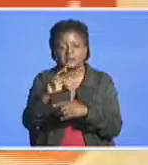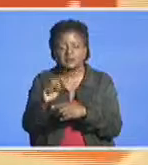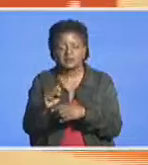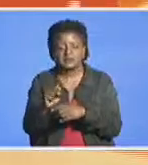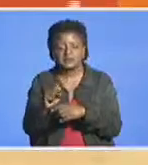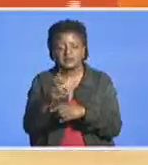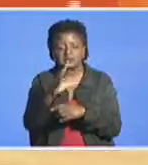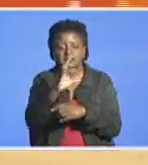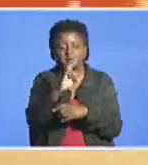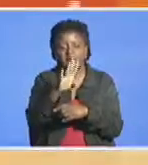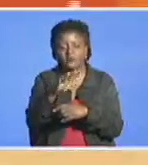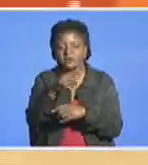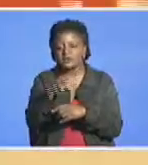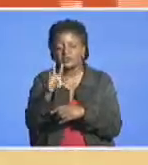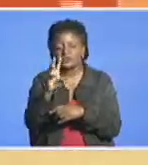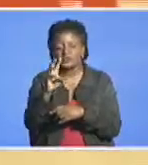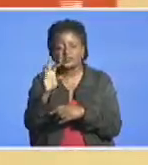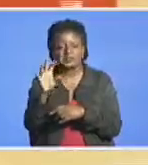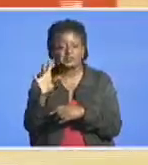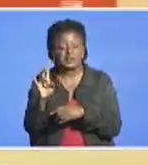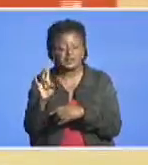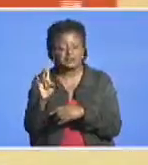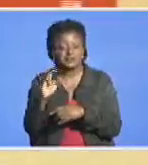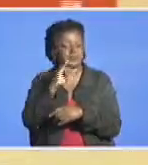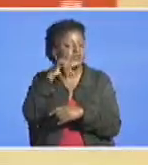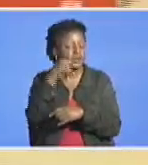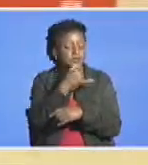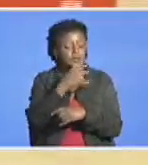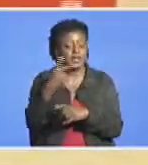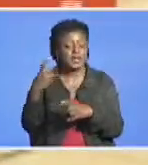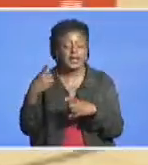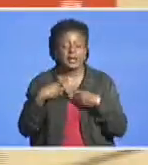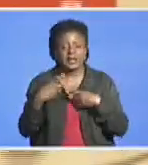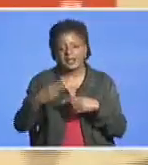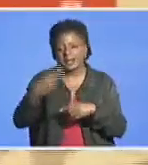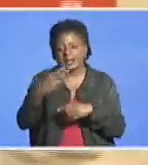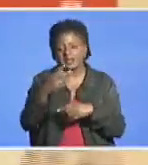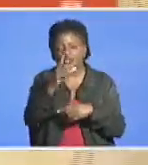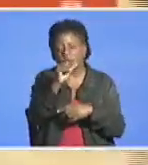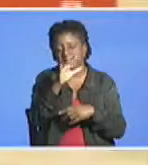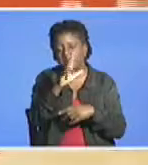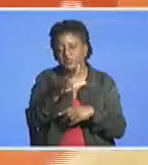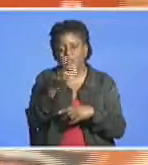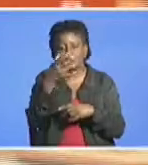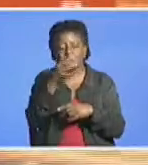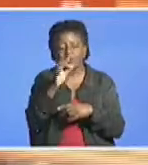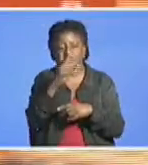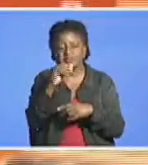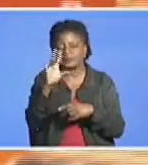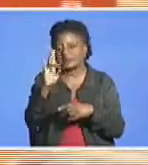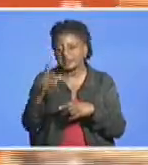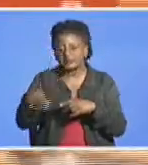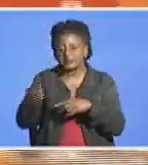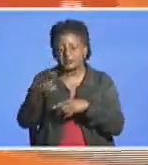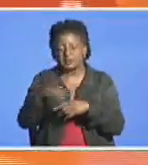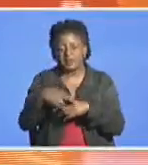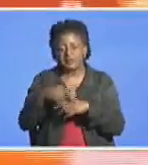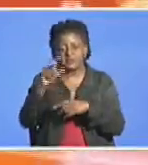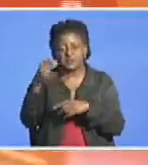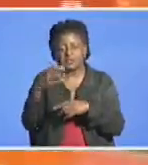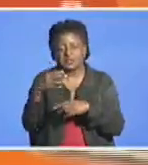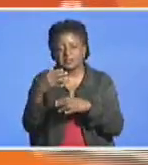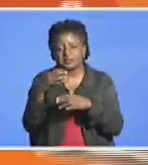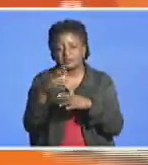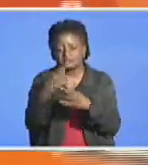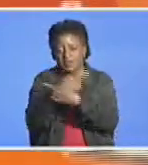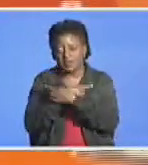74-67 to improve to 7-2. Jonquil had a side-high 23 points to go along with 7 rebounds. The Sun off now until Saturday